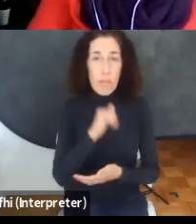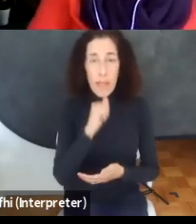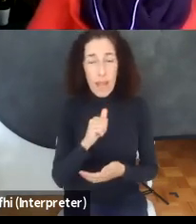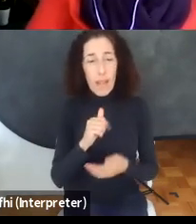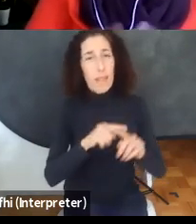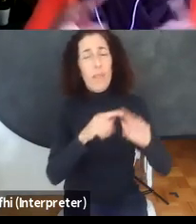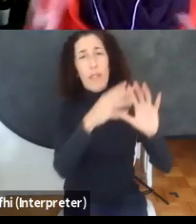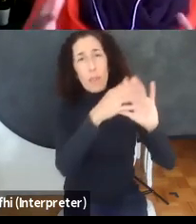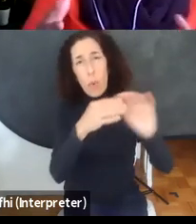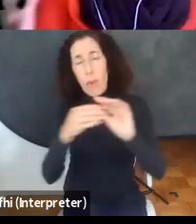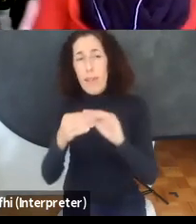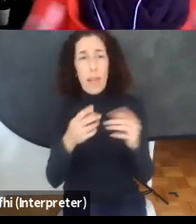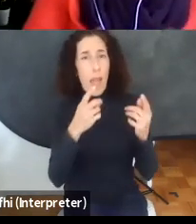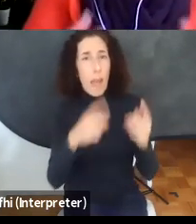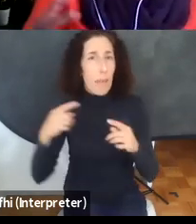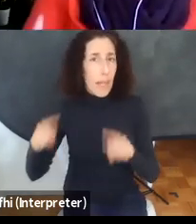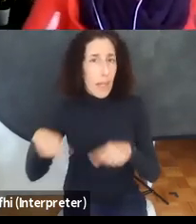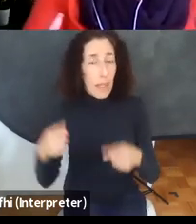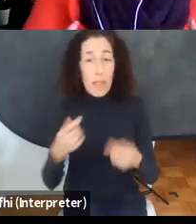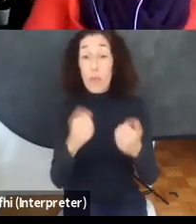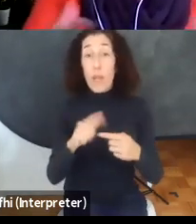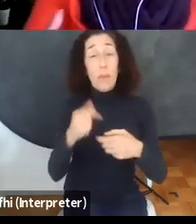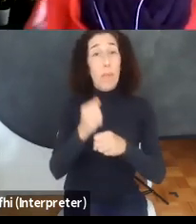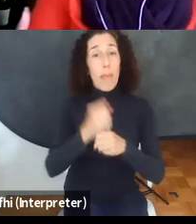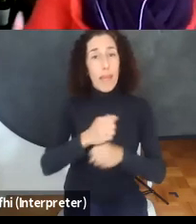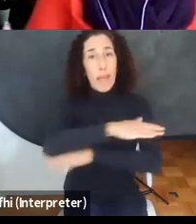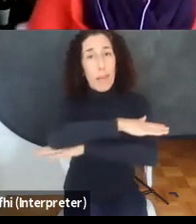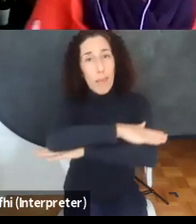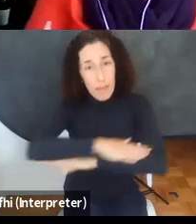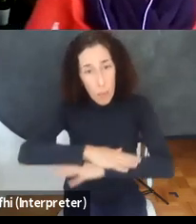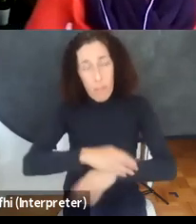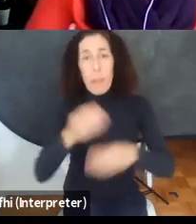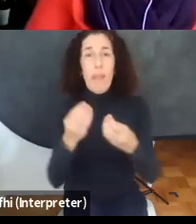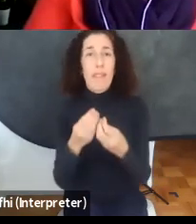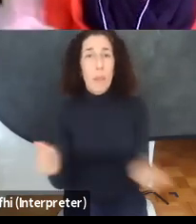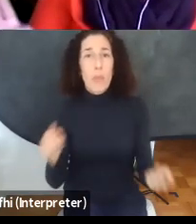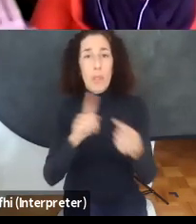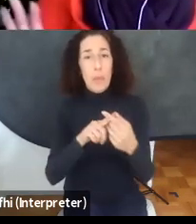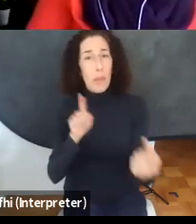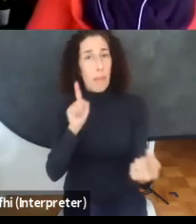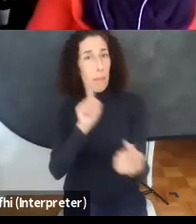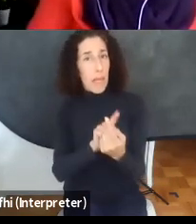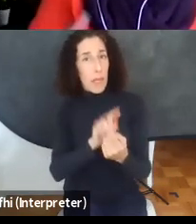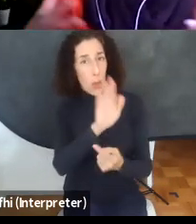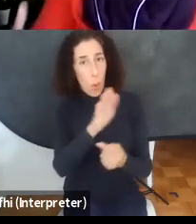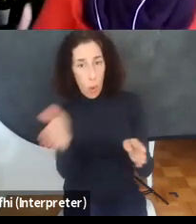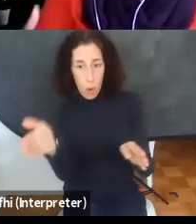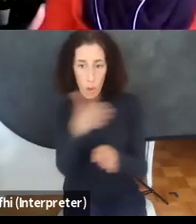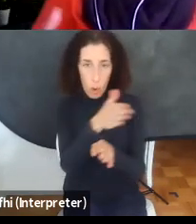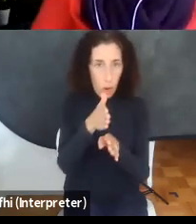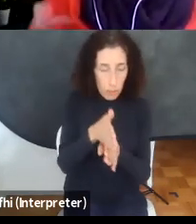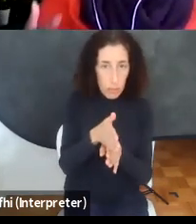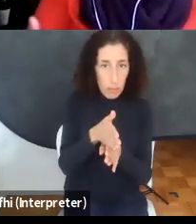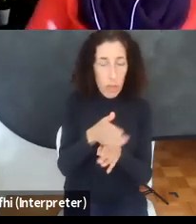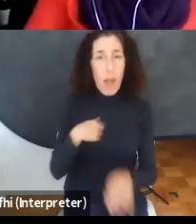community and attempted to create platforms and solutions that meet people at the margins. And I'm not trying to say that the movement is